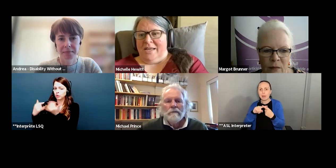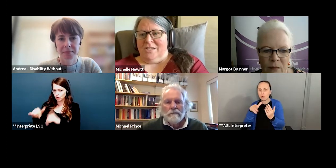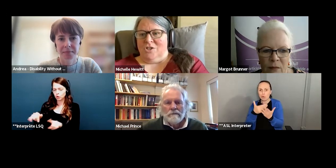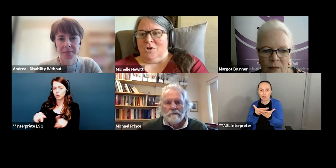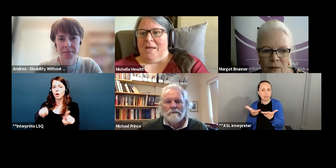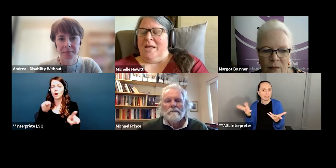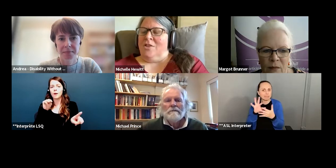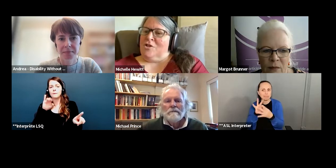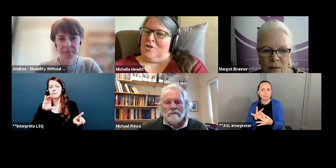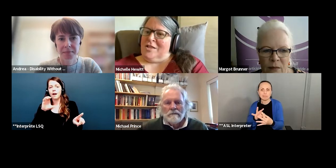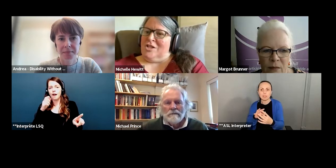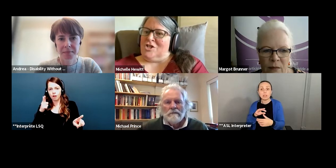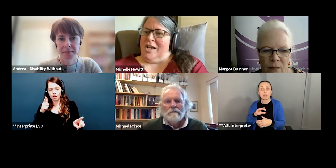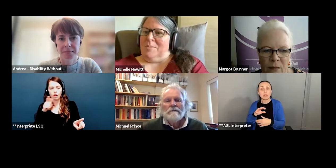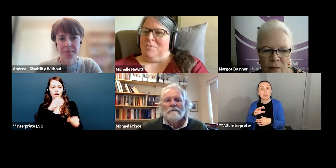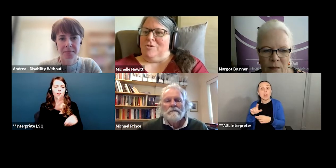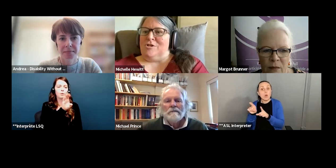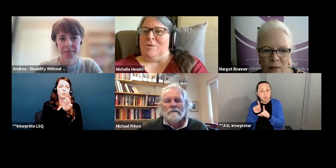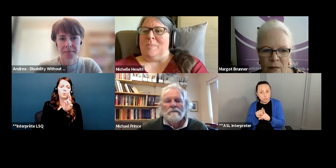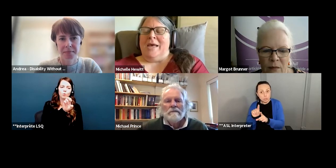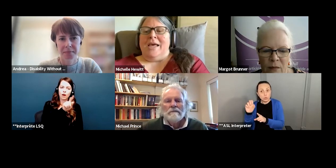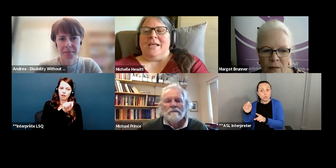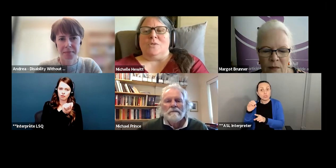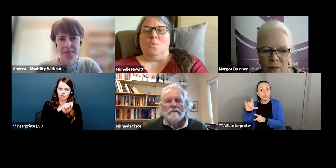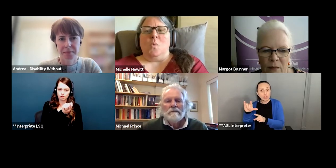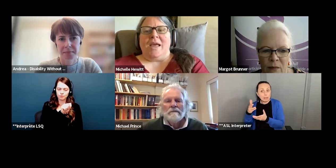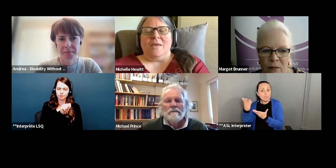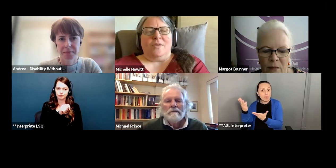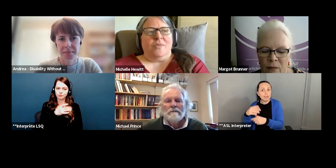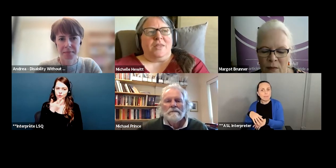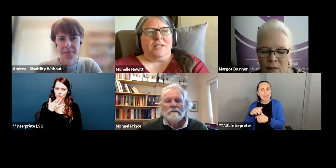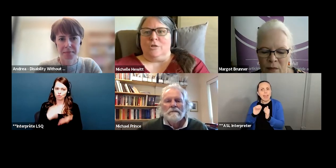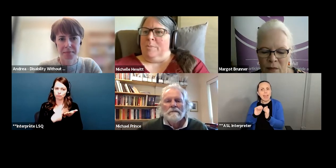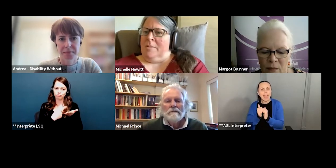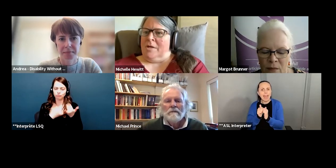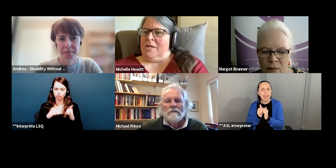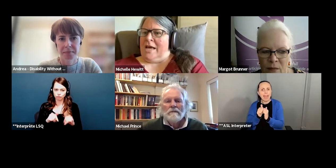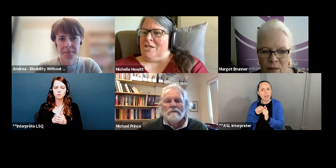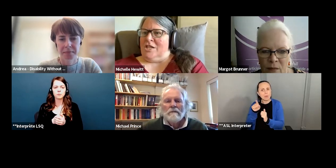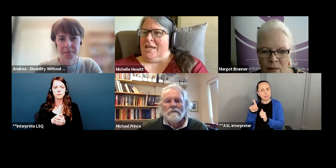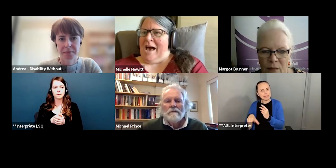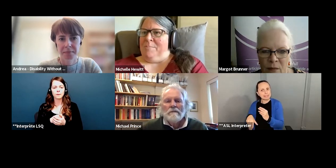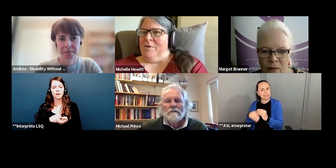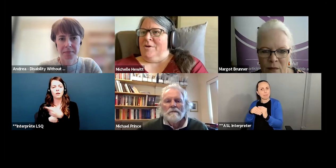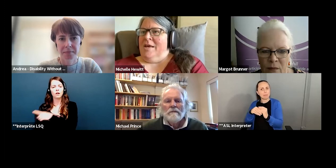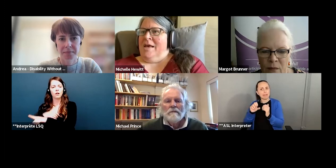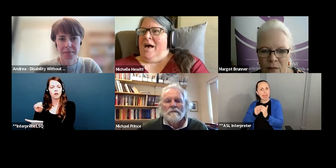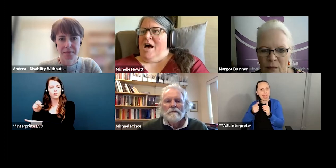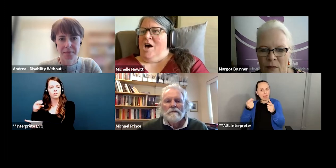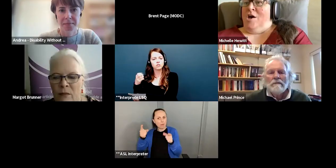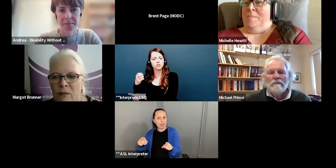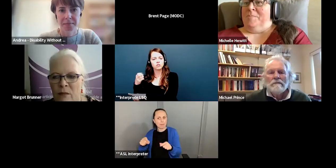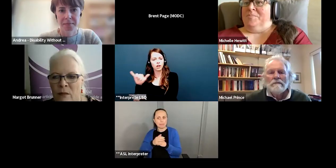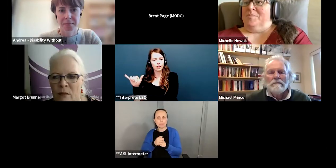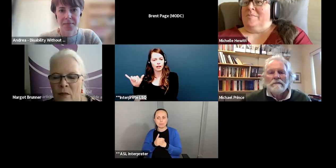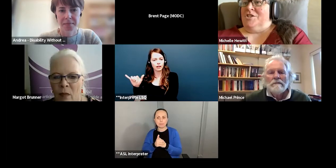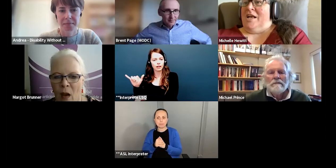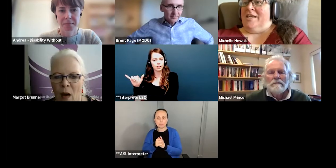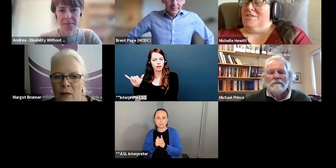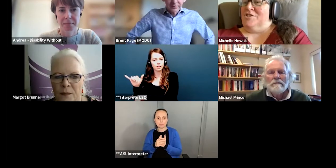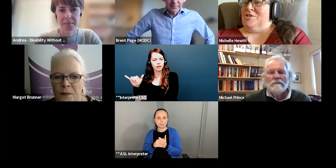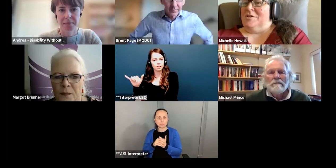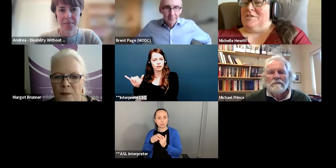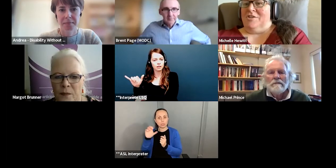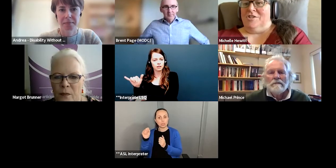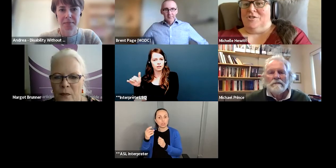things related to it. And the other thing that Shelley brought up is the way that this supplement could actually happen.